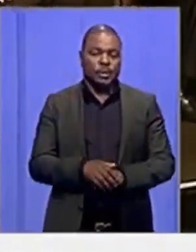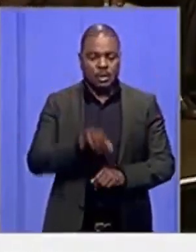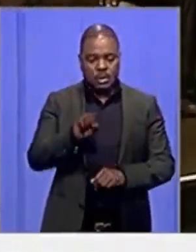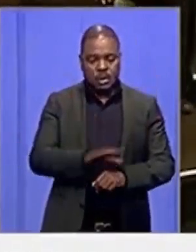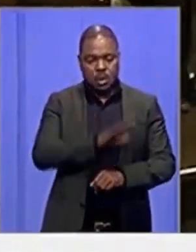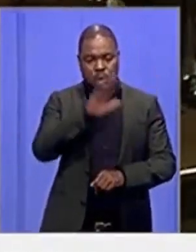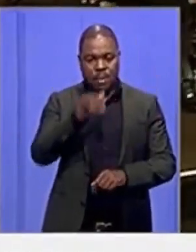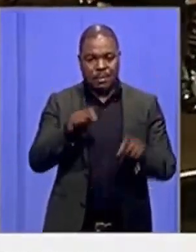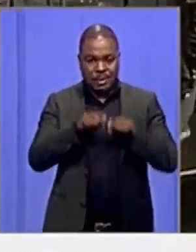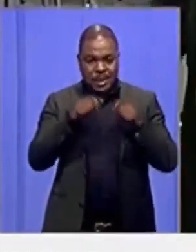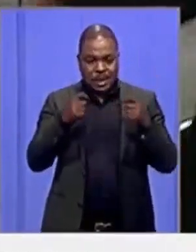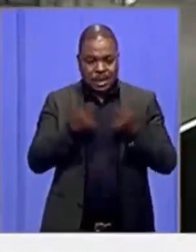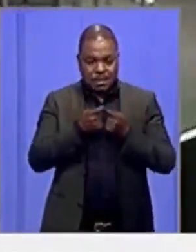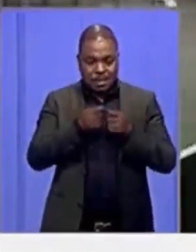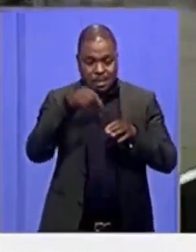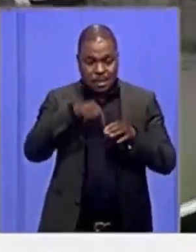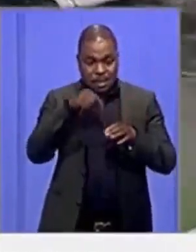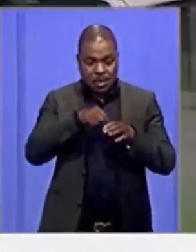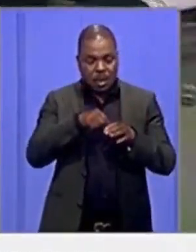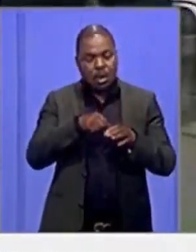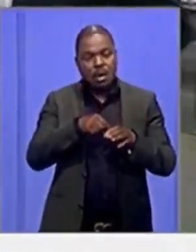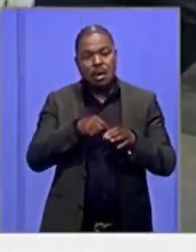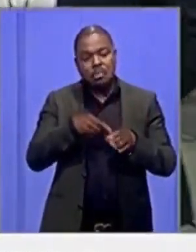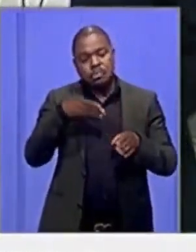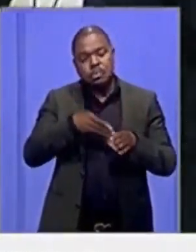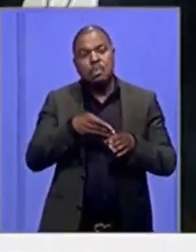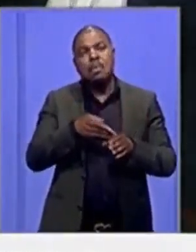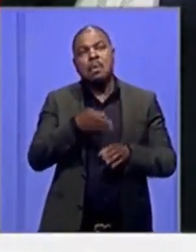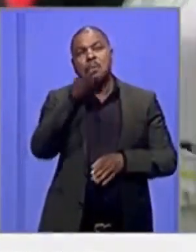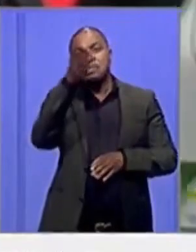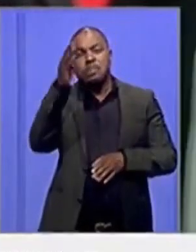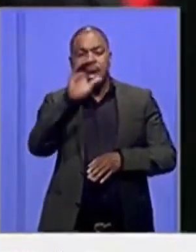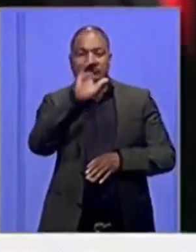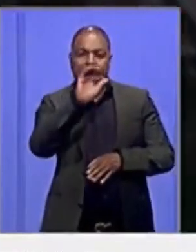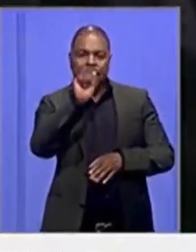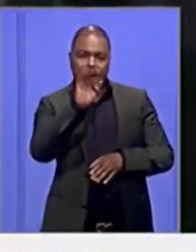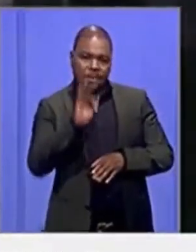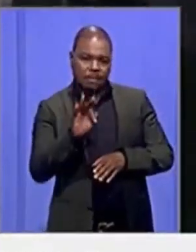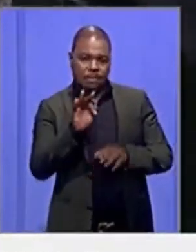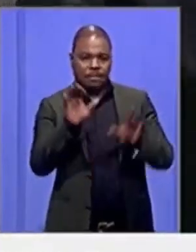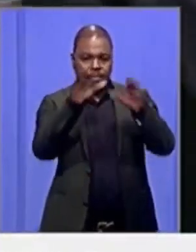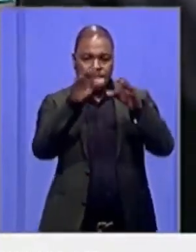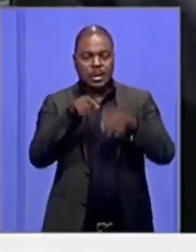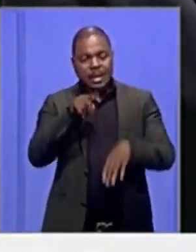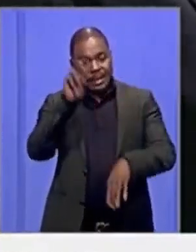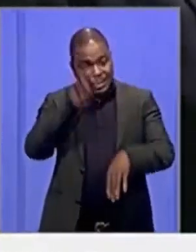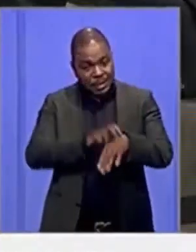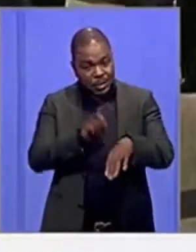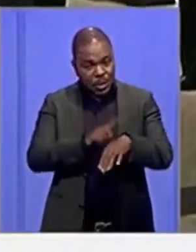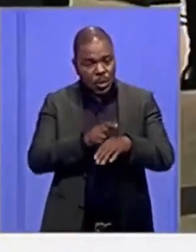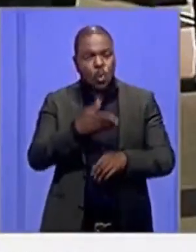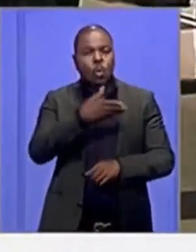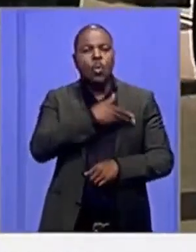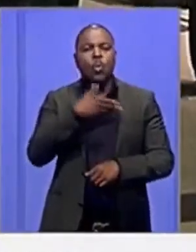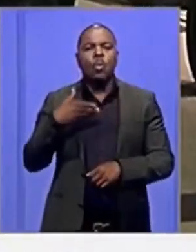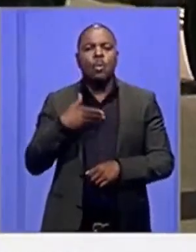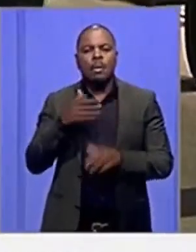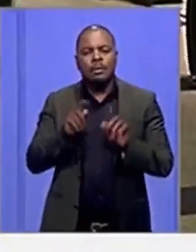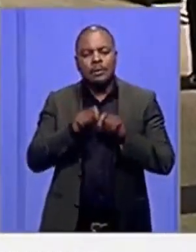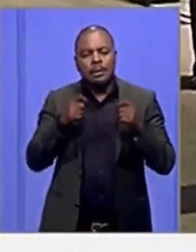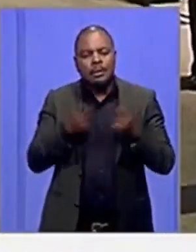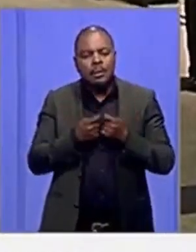Borwa tseo di kgatha go tema diphadišanong tsa CAF di tshwanetse go ba le ditlhopha tsa basadi go tloga mo setlheng seo